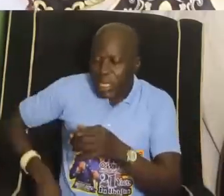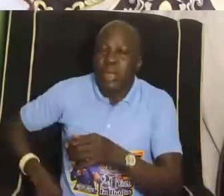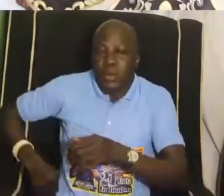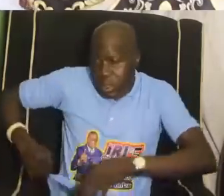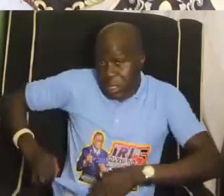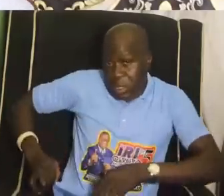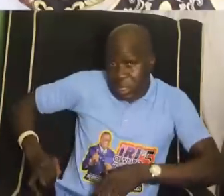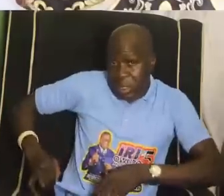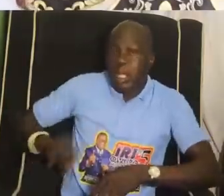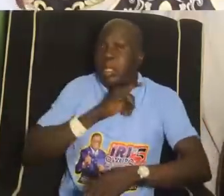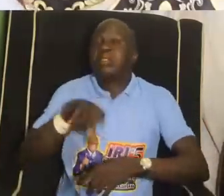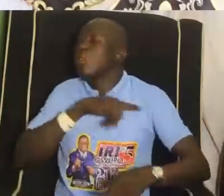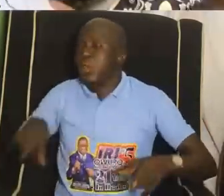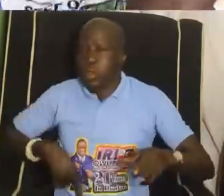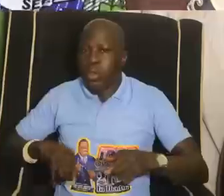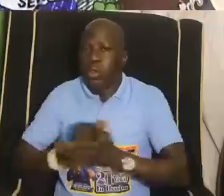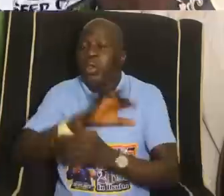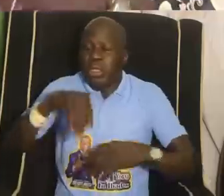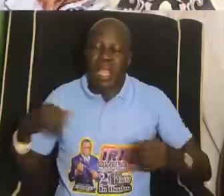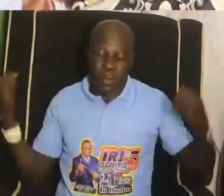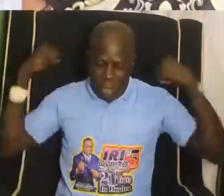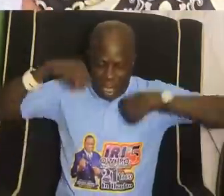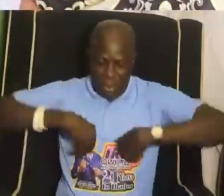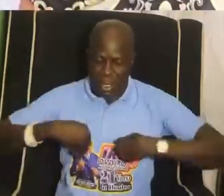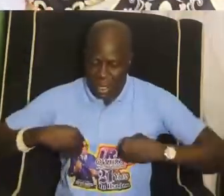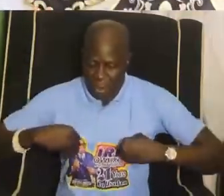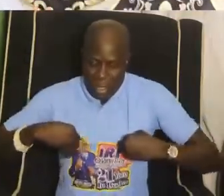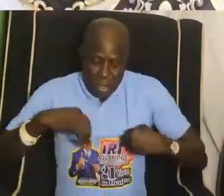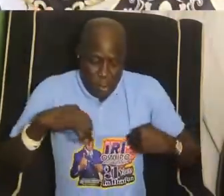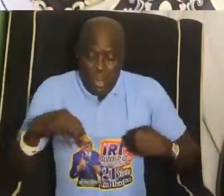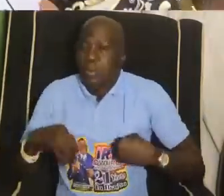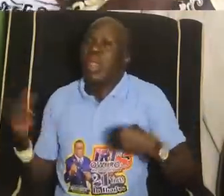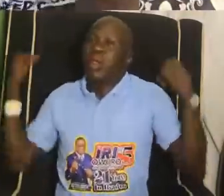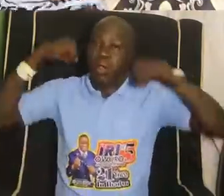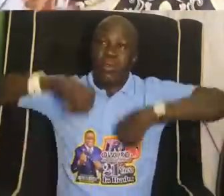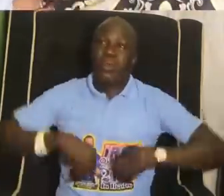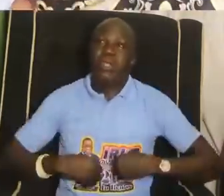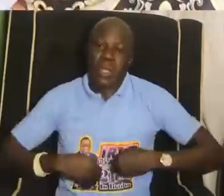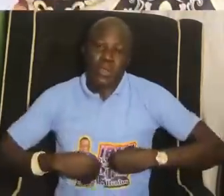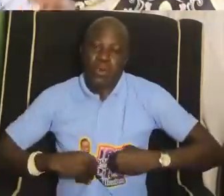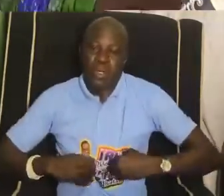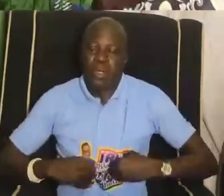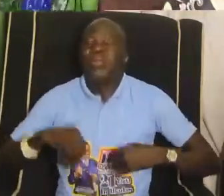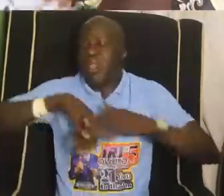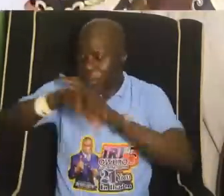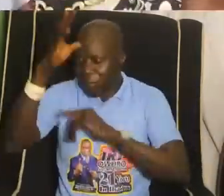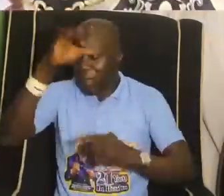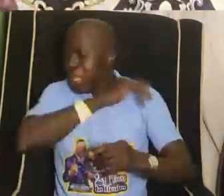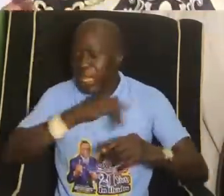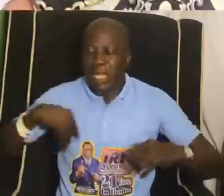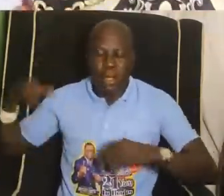are holding the tip of your clothes and say Lord that's why ye bo me come back with garment of celebration that's why ye bo me come back with garment of celebration oh ya